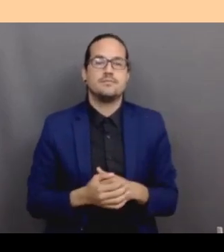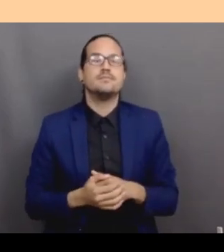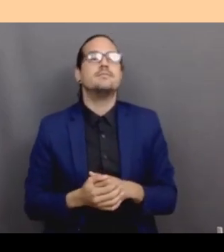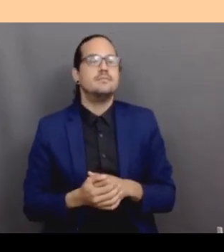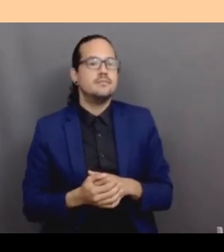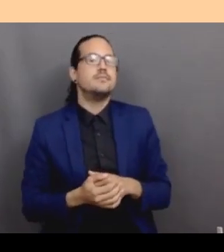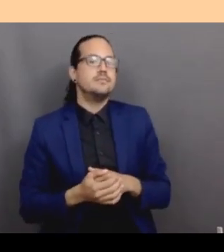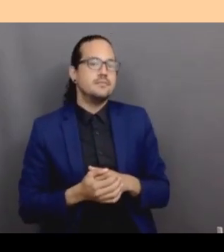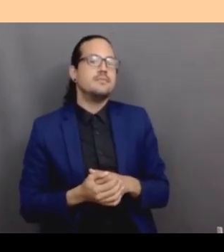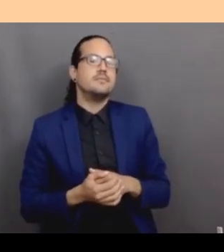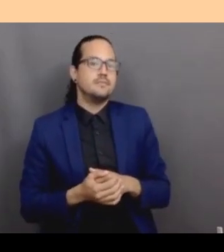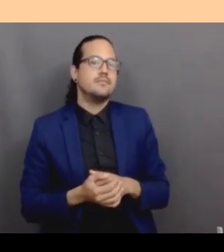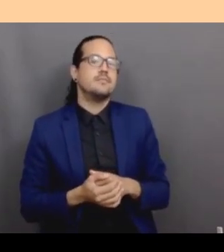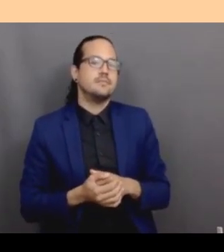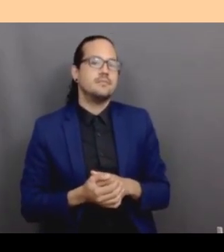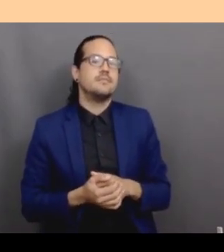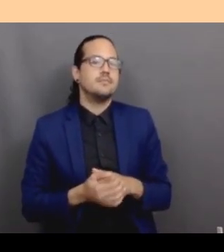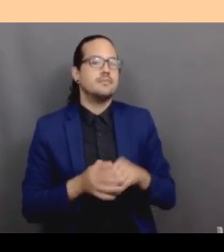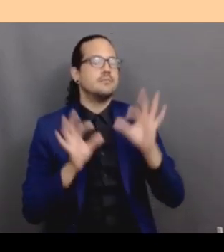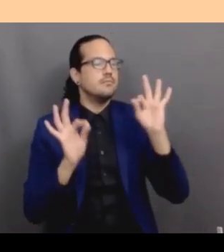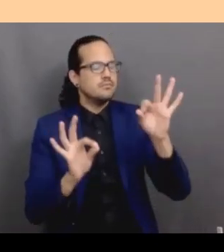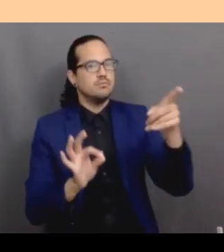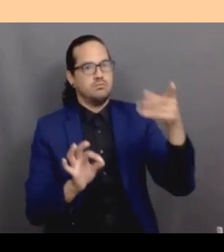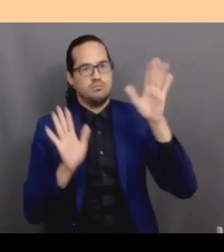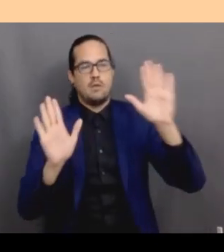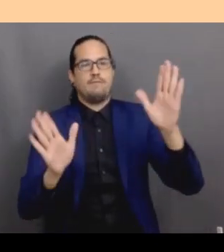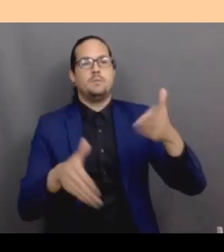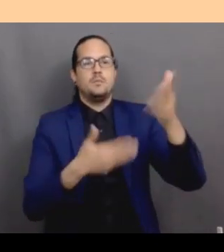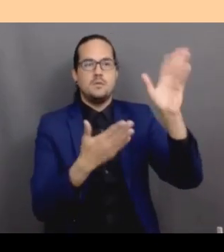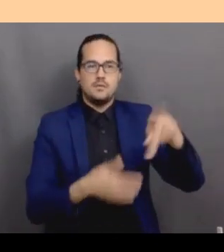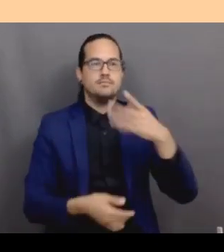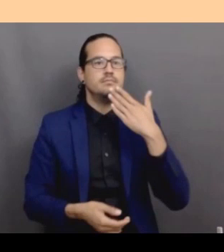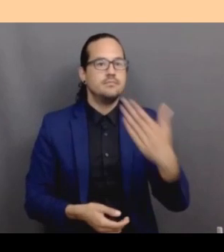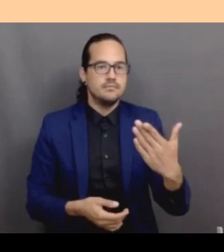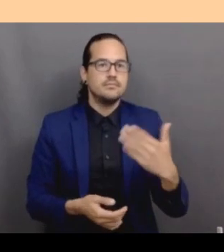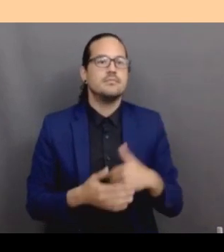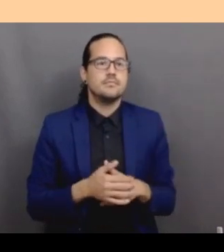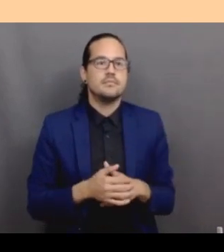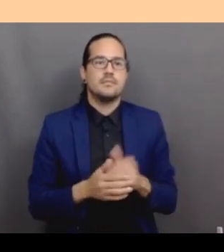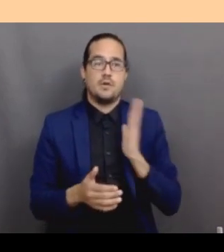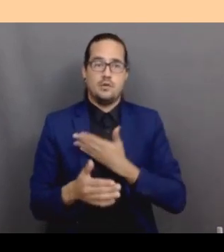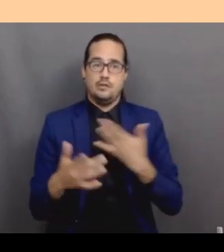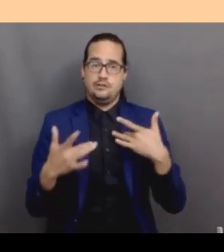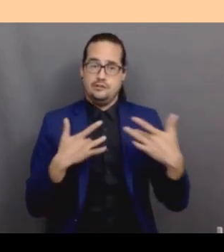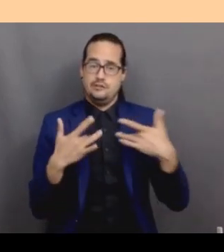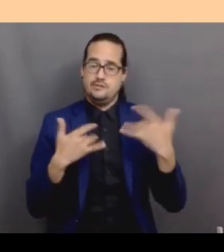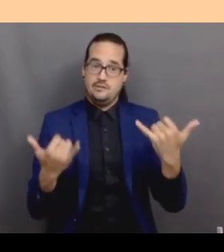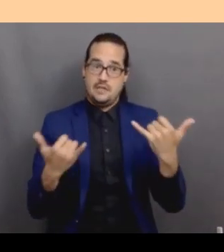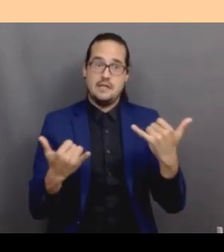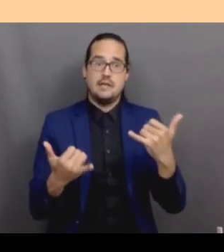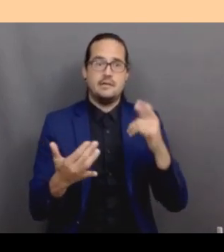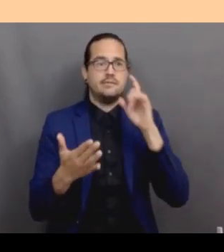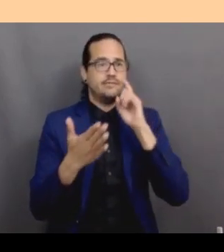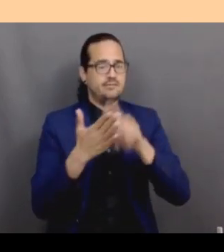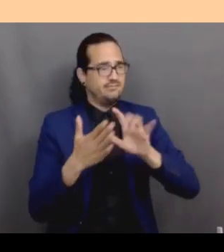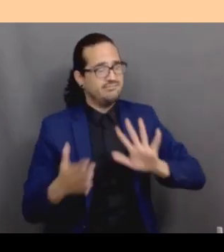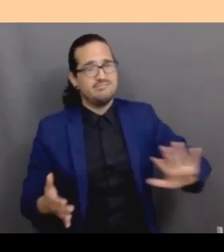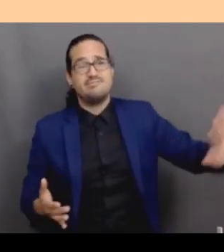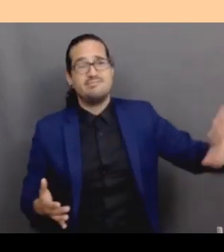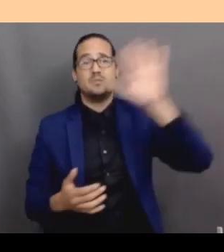because it is a concern of ours. We have seen across the country that communities of color are